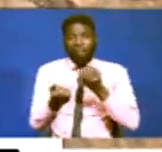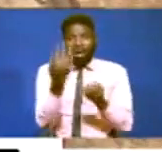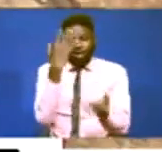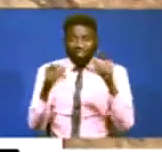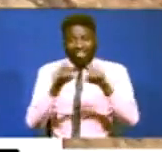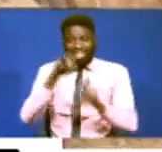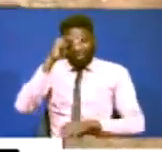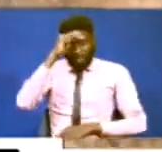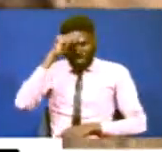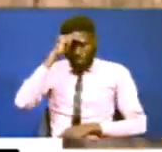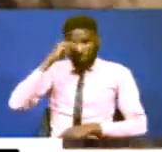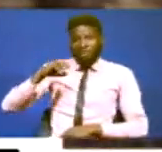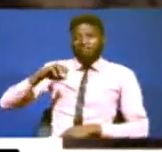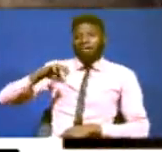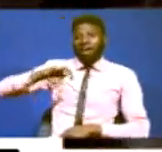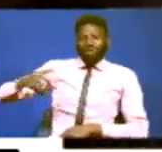counties.